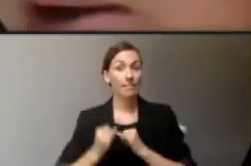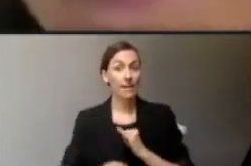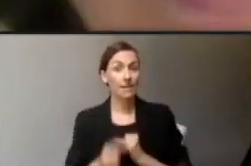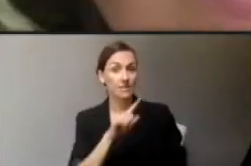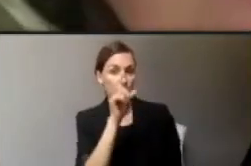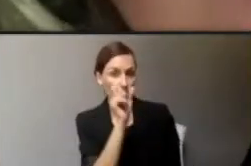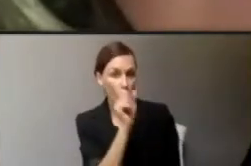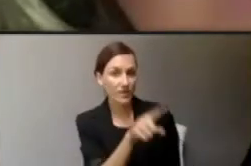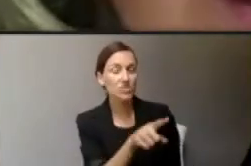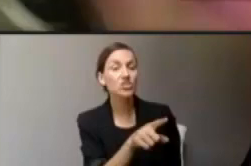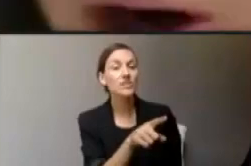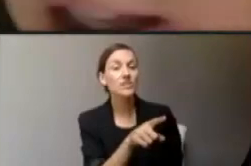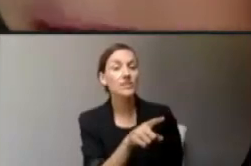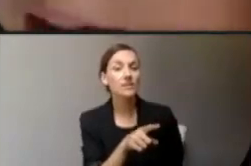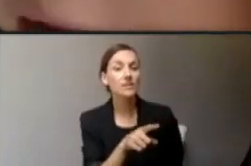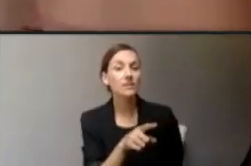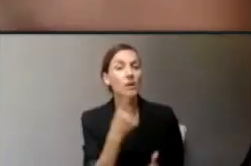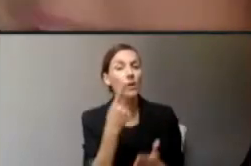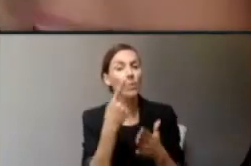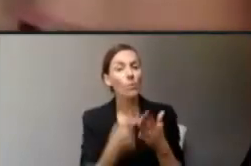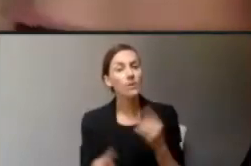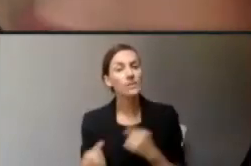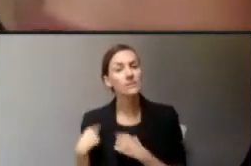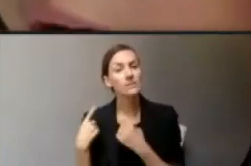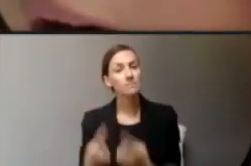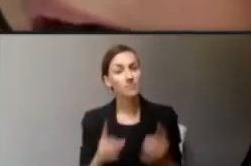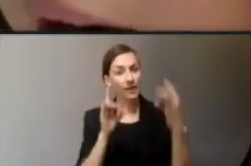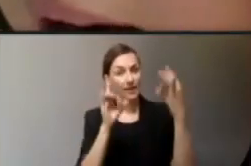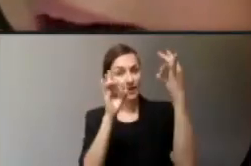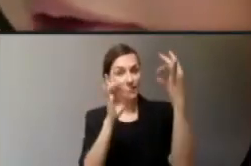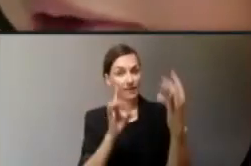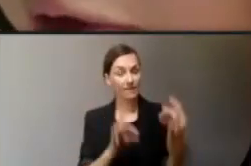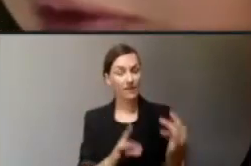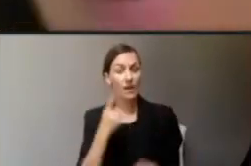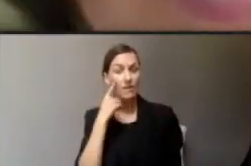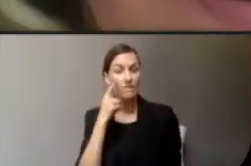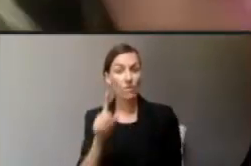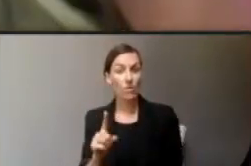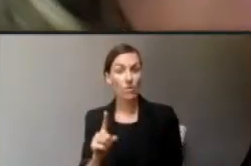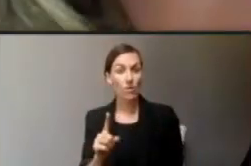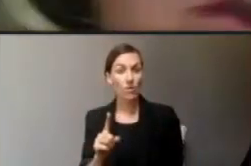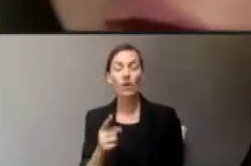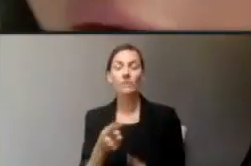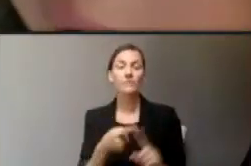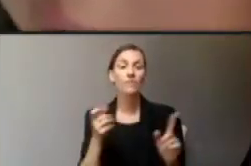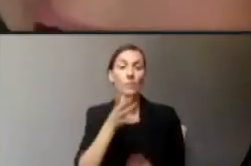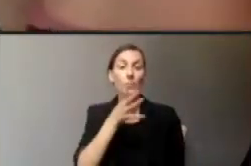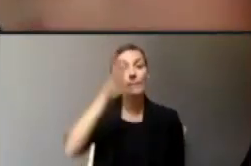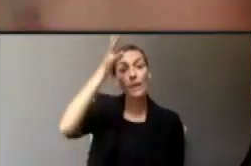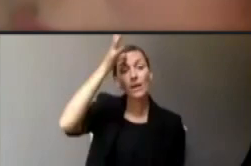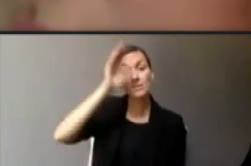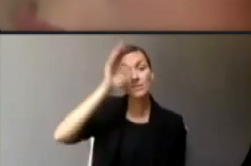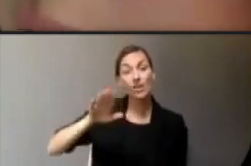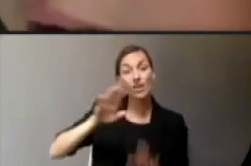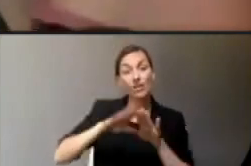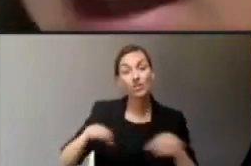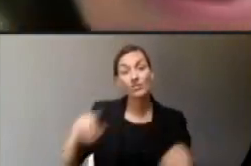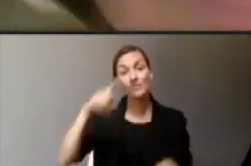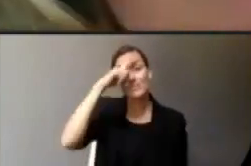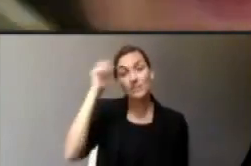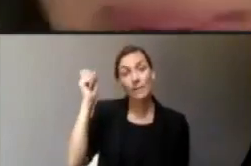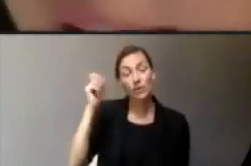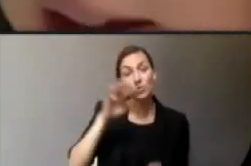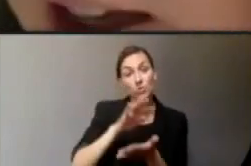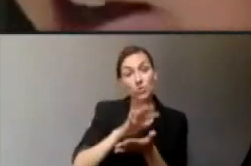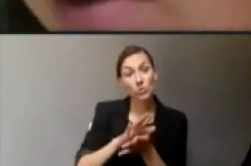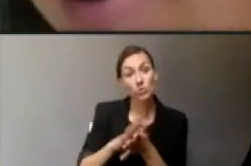question, what has been the feedback from the parents whose children are in summer school?